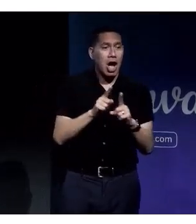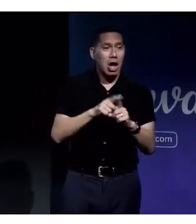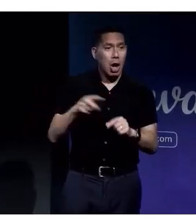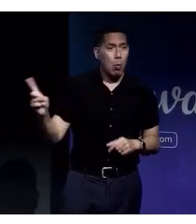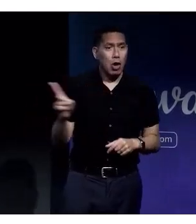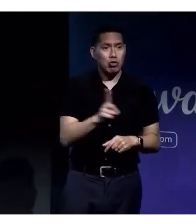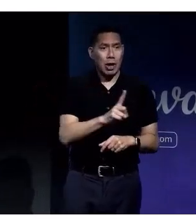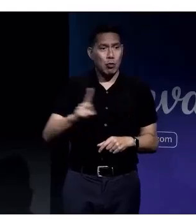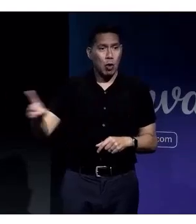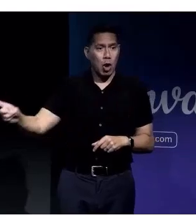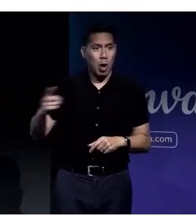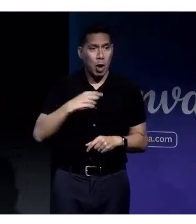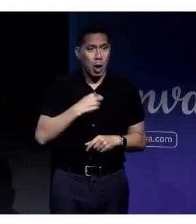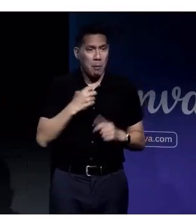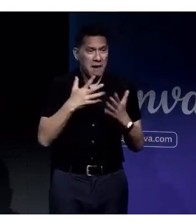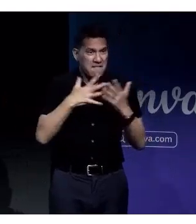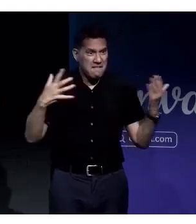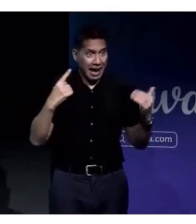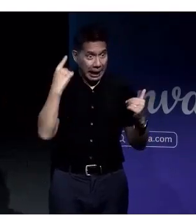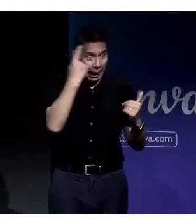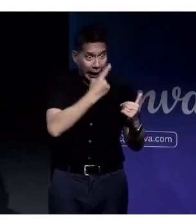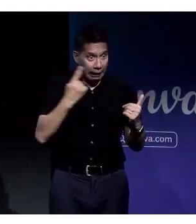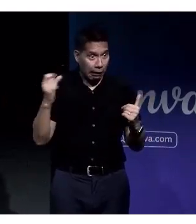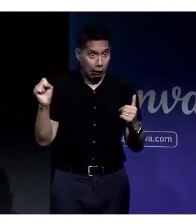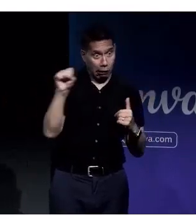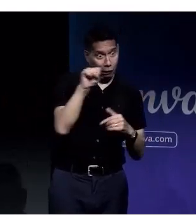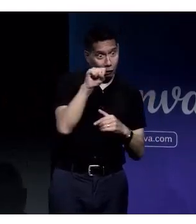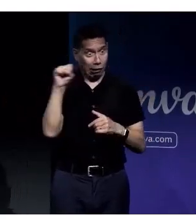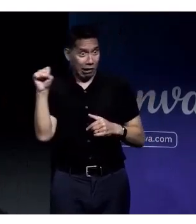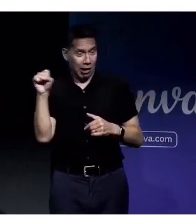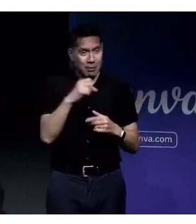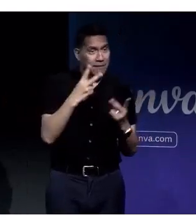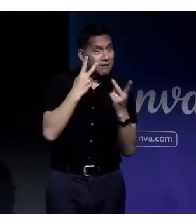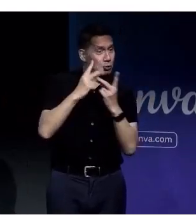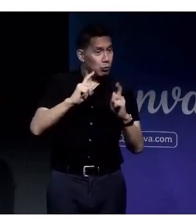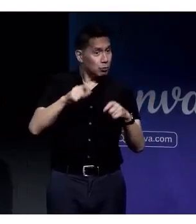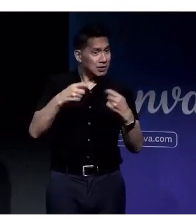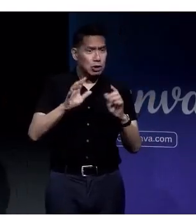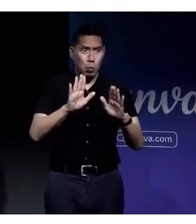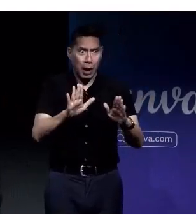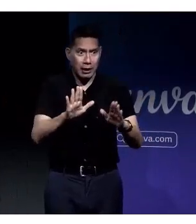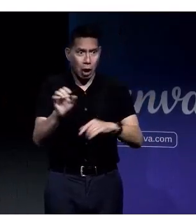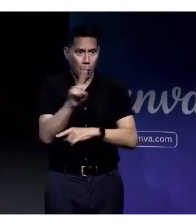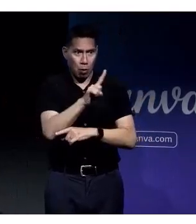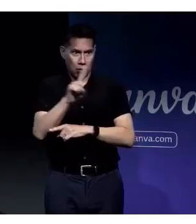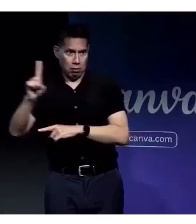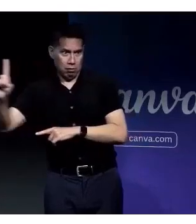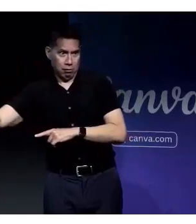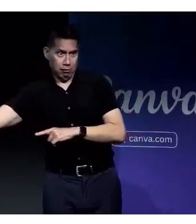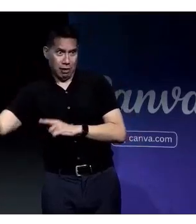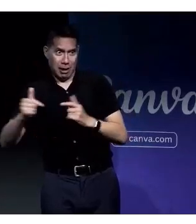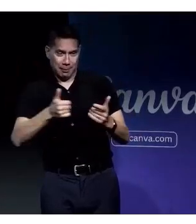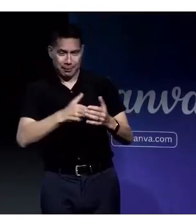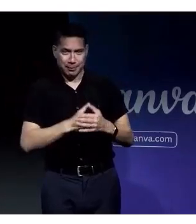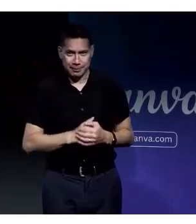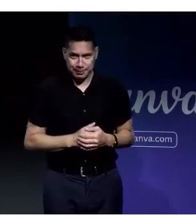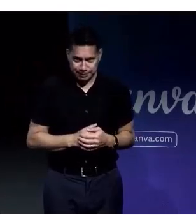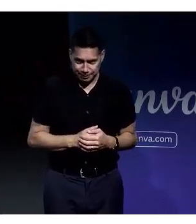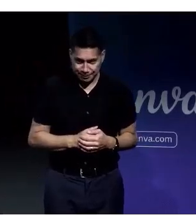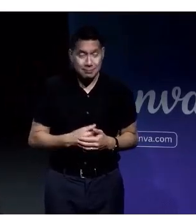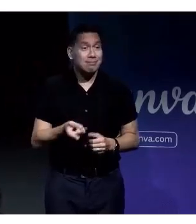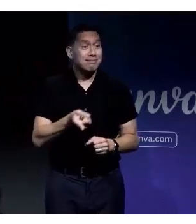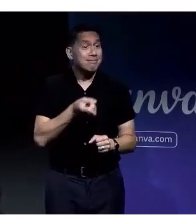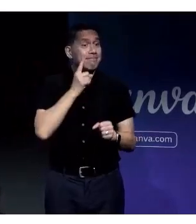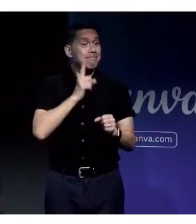my fat head gets in the way, because this is a very visual presentation, just wave and get me off out of the way. So